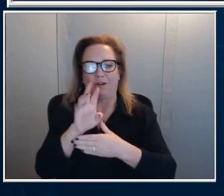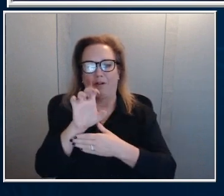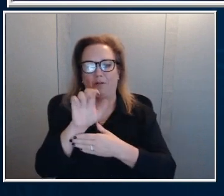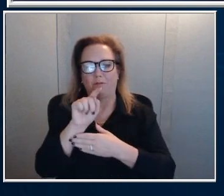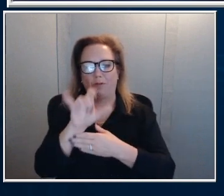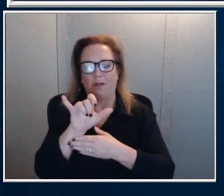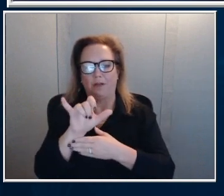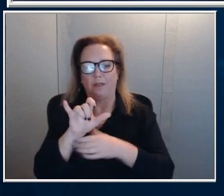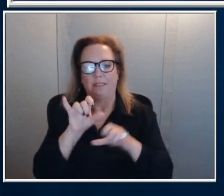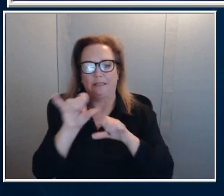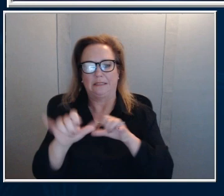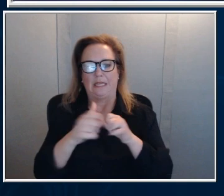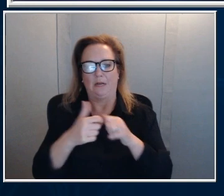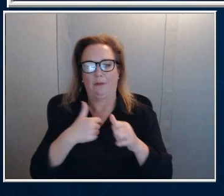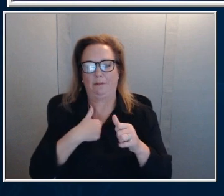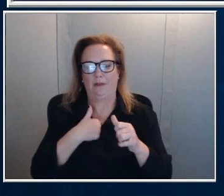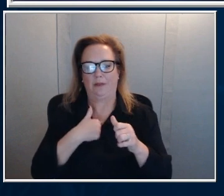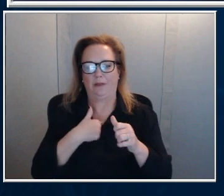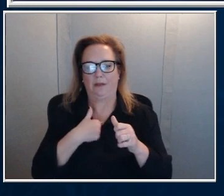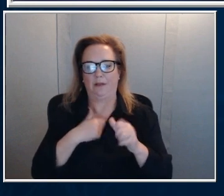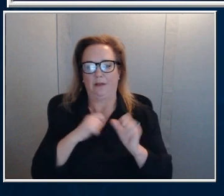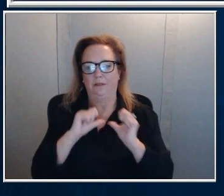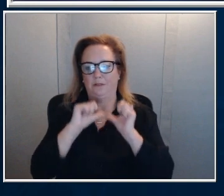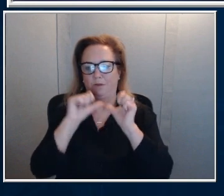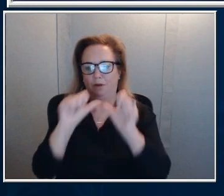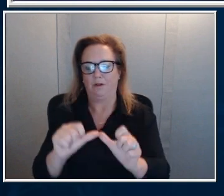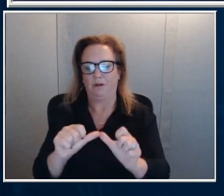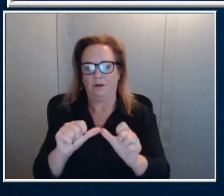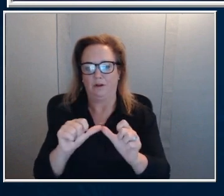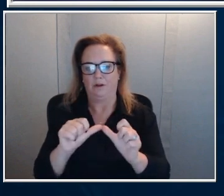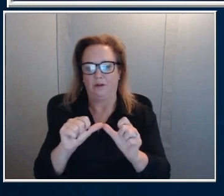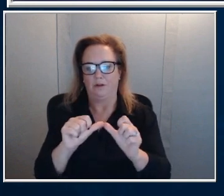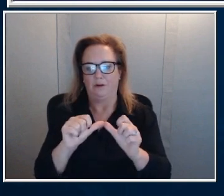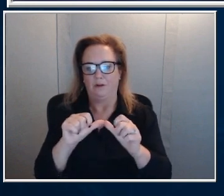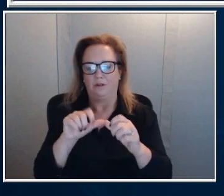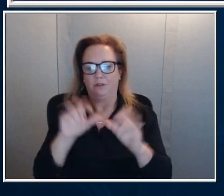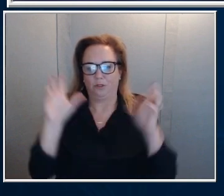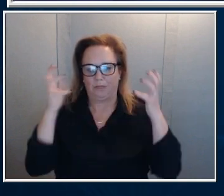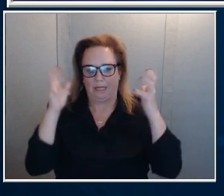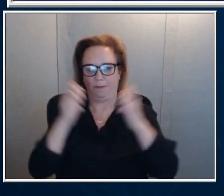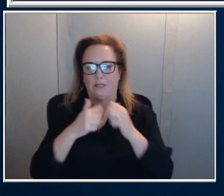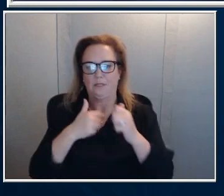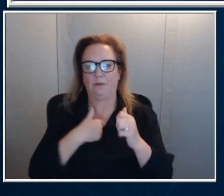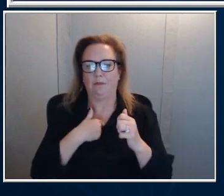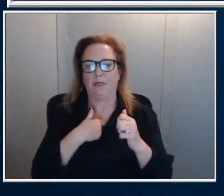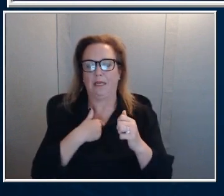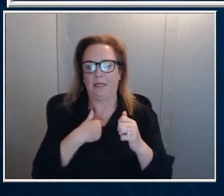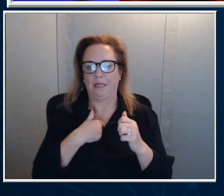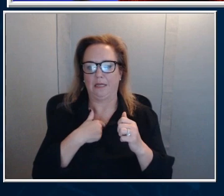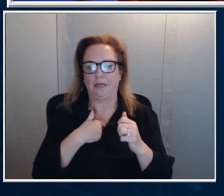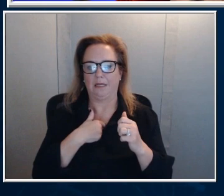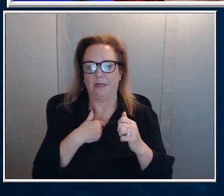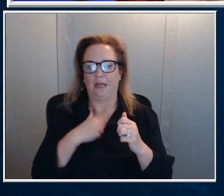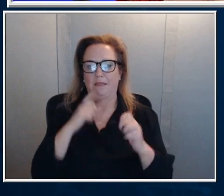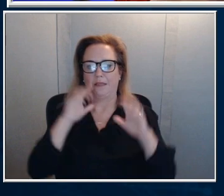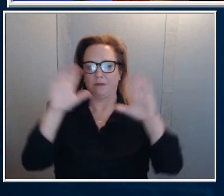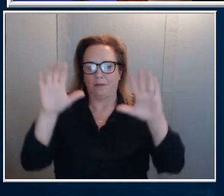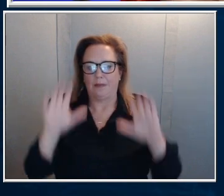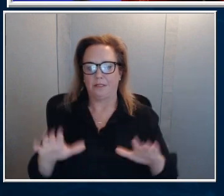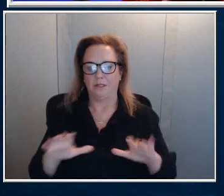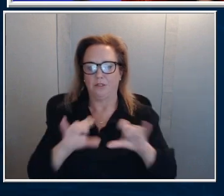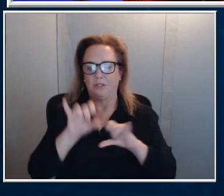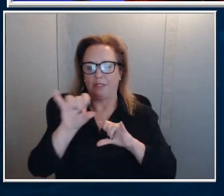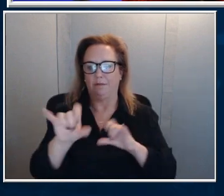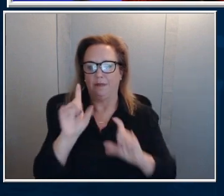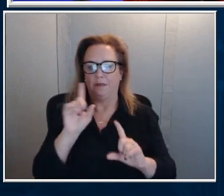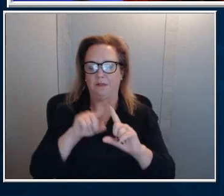stayed with me through it all. She went in the ambulance with me. I found that to be amazing, and she stayed with me until she